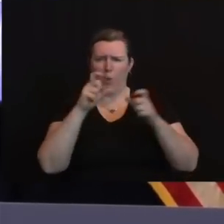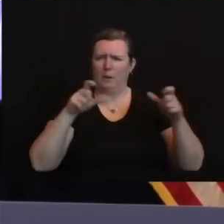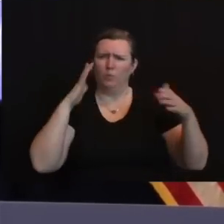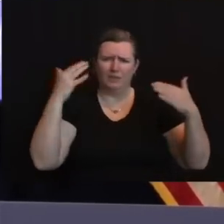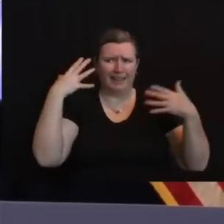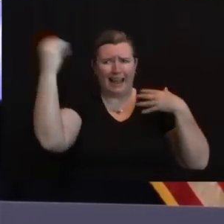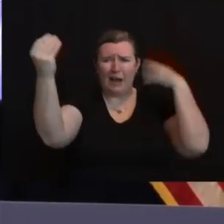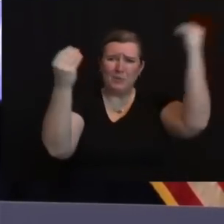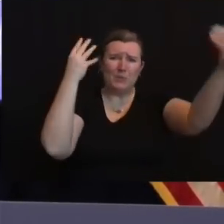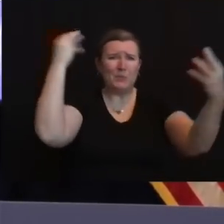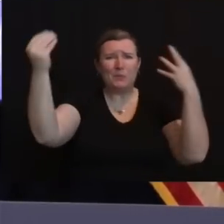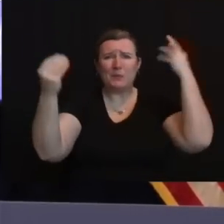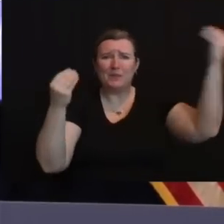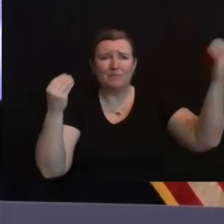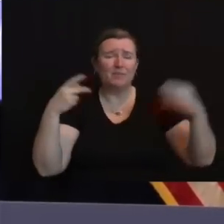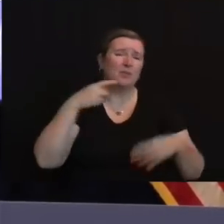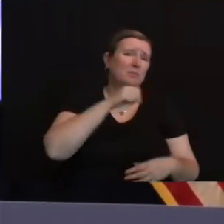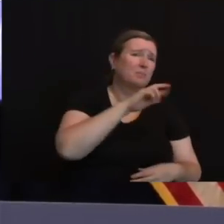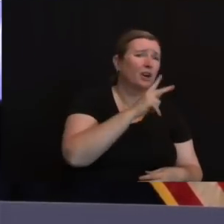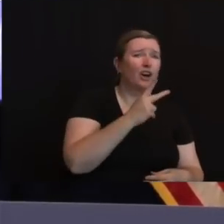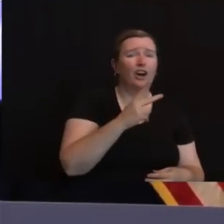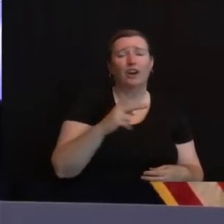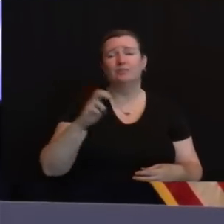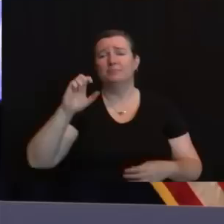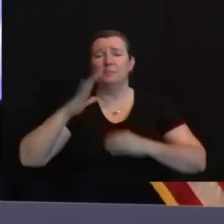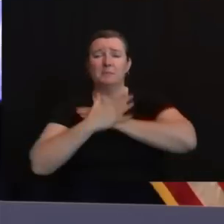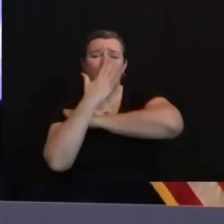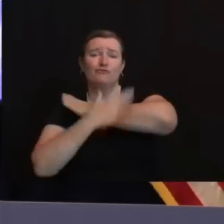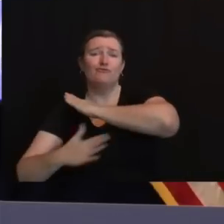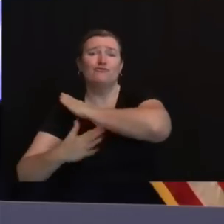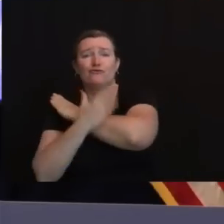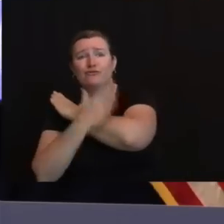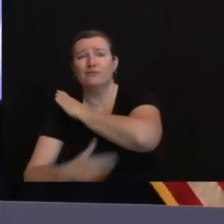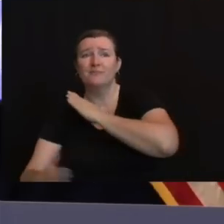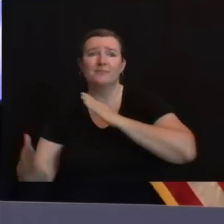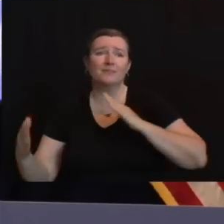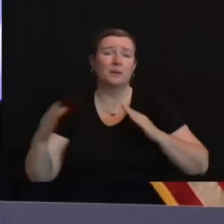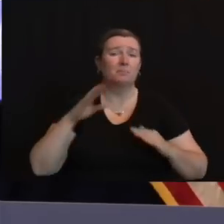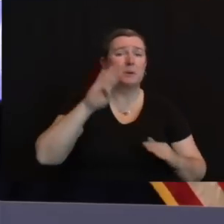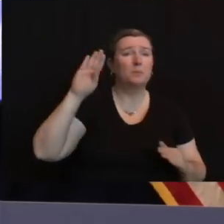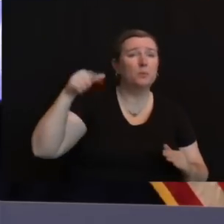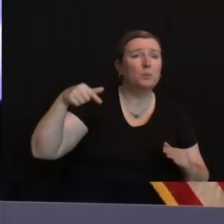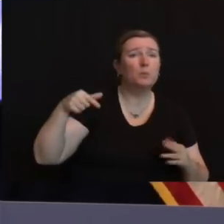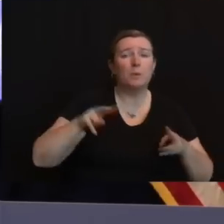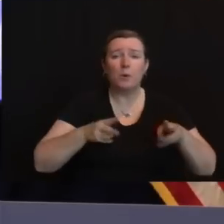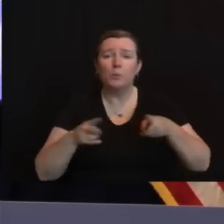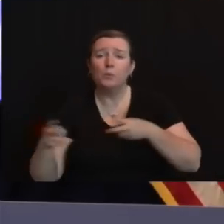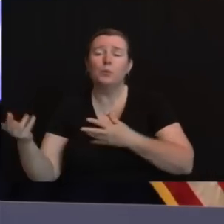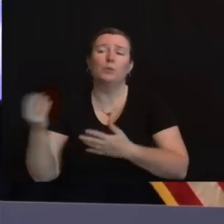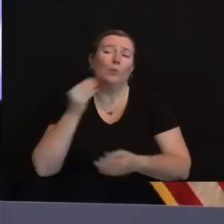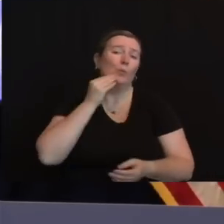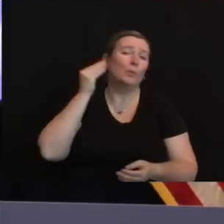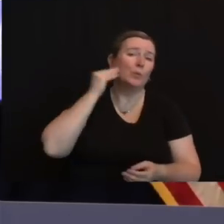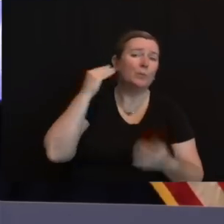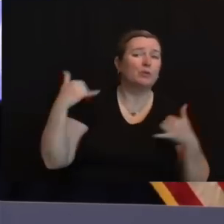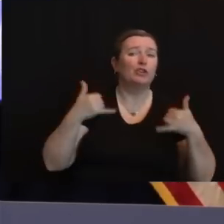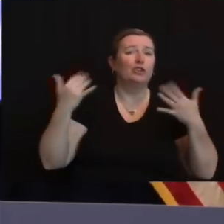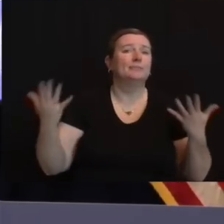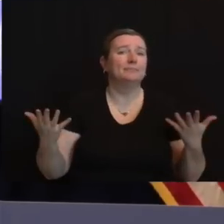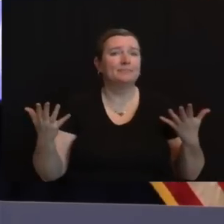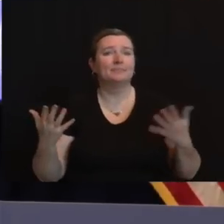parks, visiting our beaches, and having backyard barbecues. I know we are all looking forward to